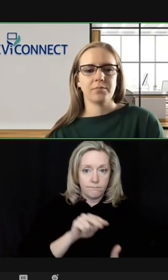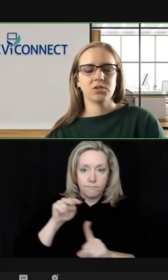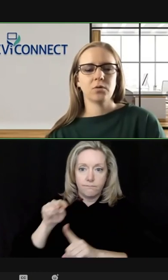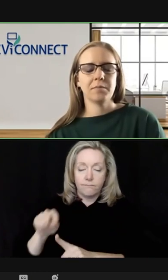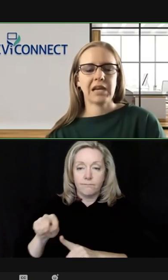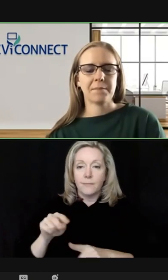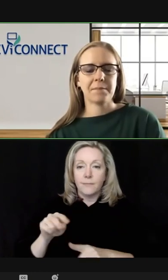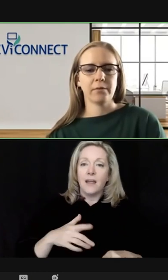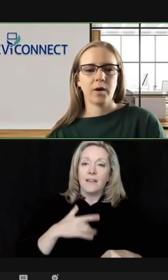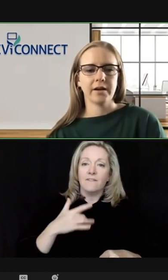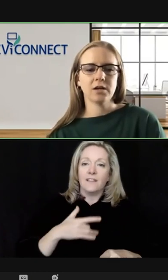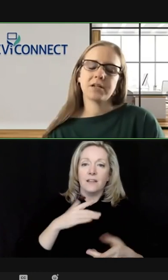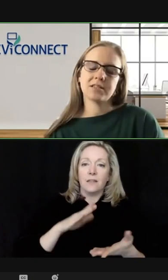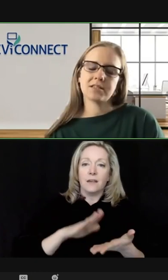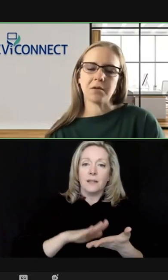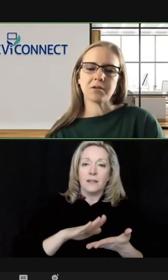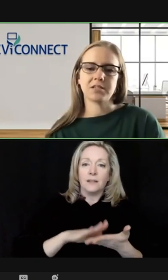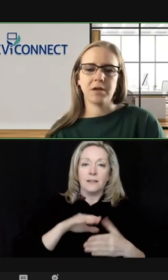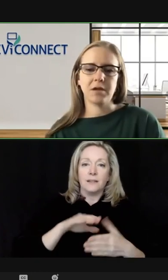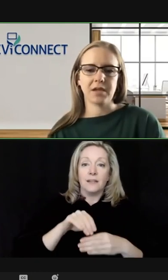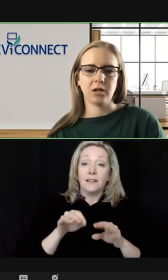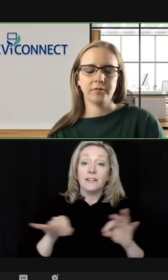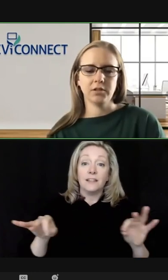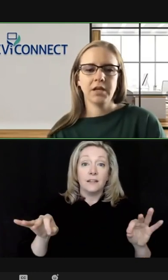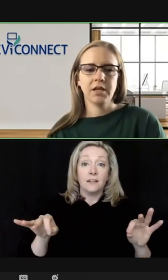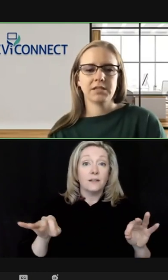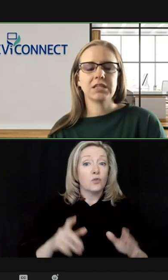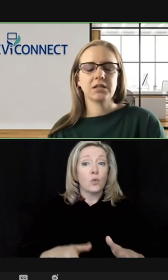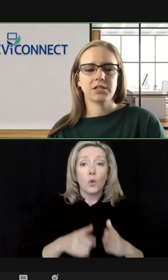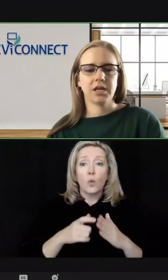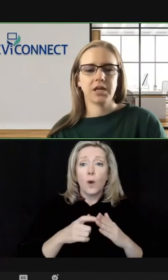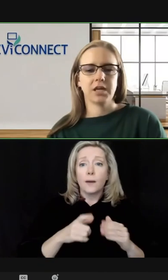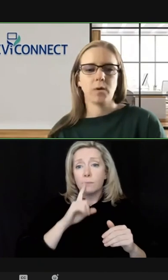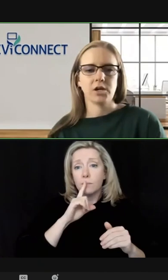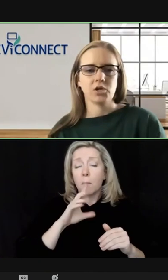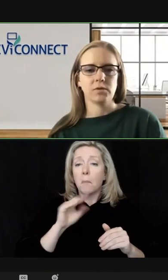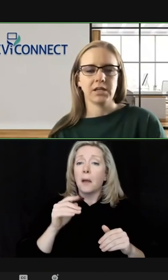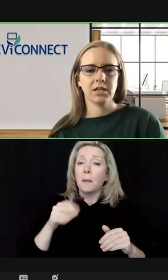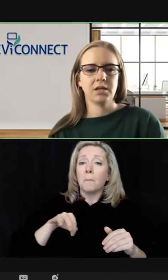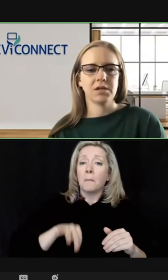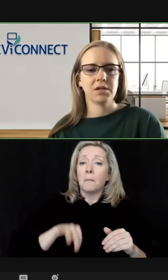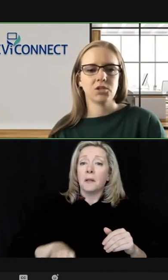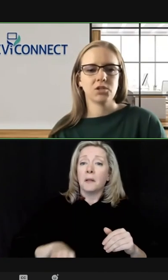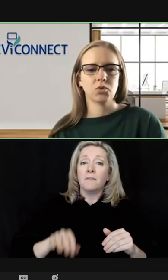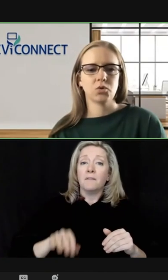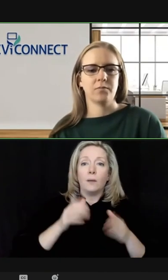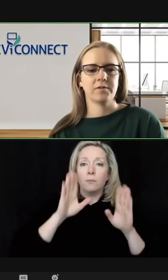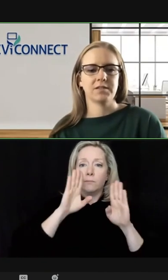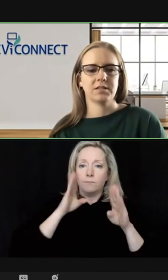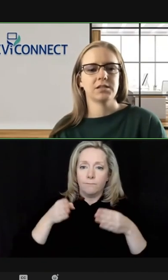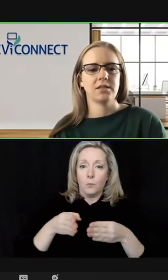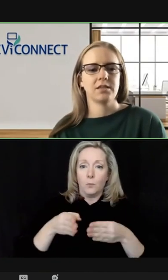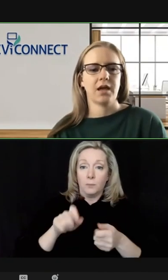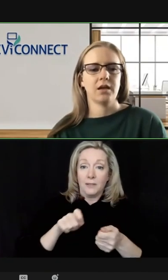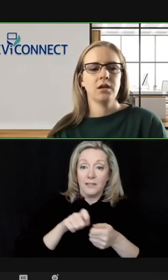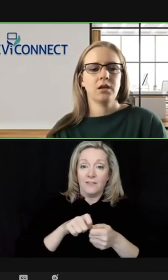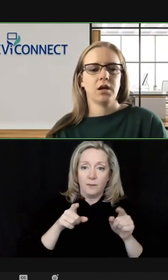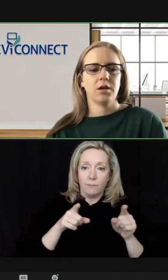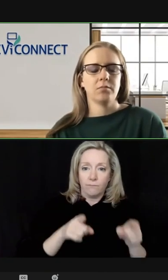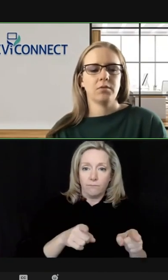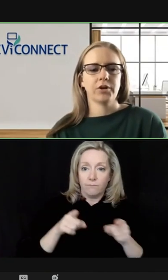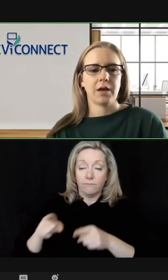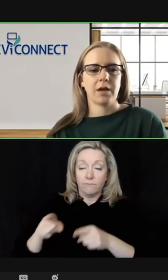them an example. So it may not be required, but it still might be helpful to get their attention where you need it and be a tool to help facilitate